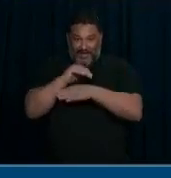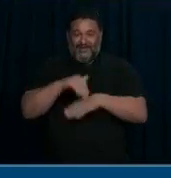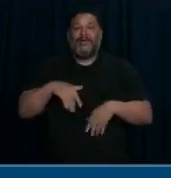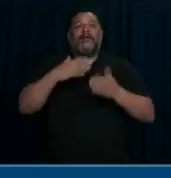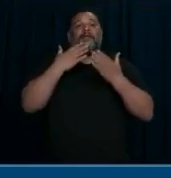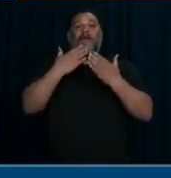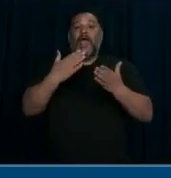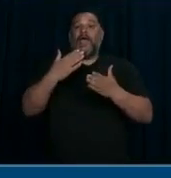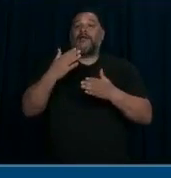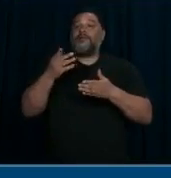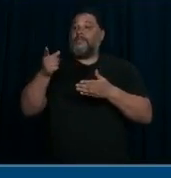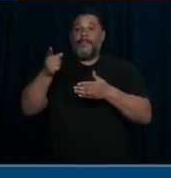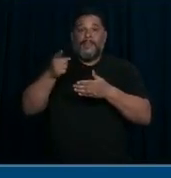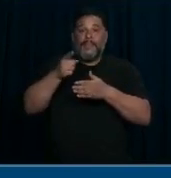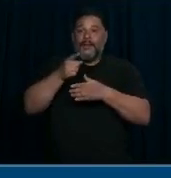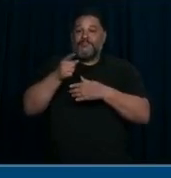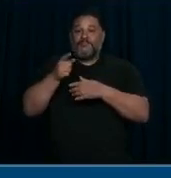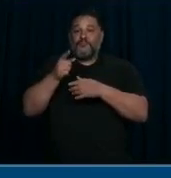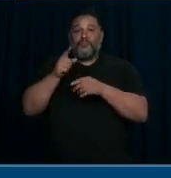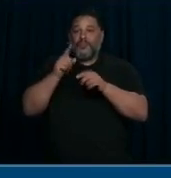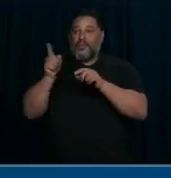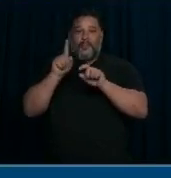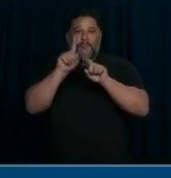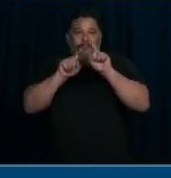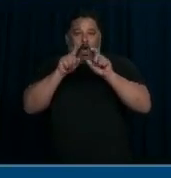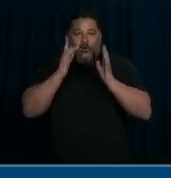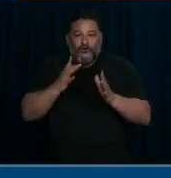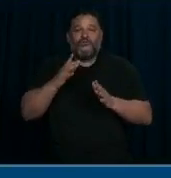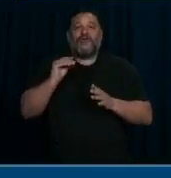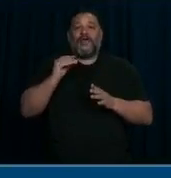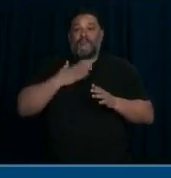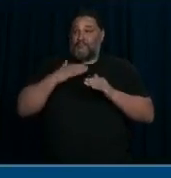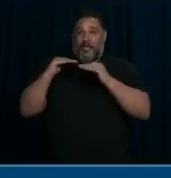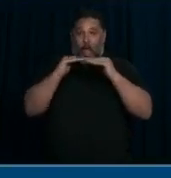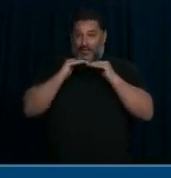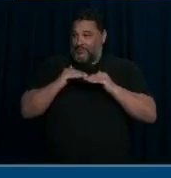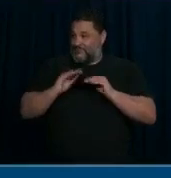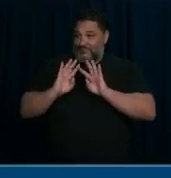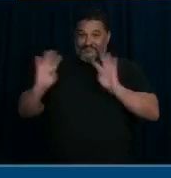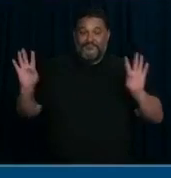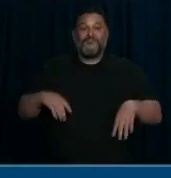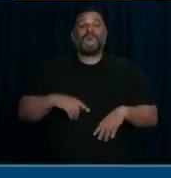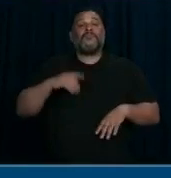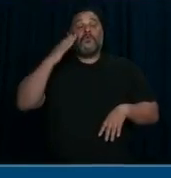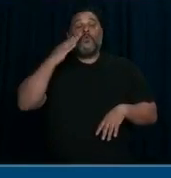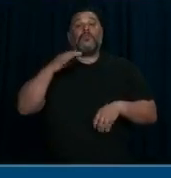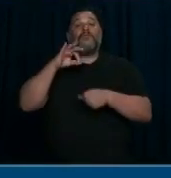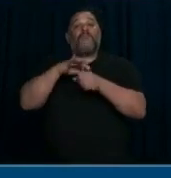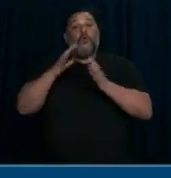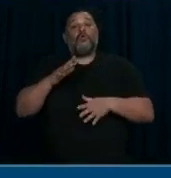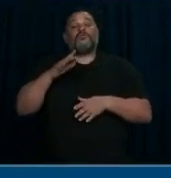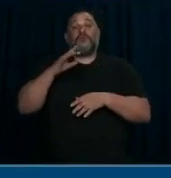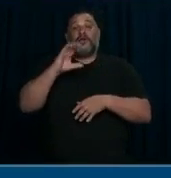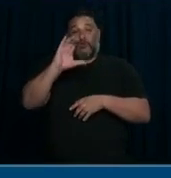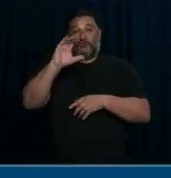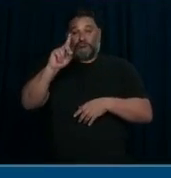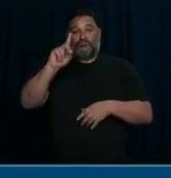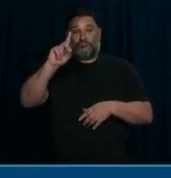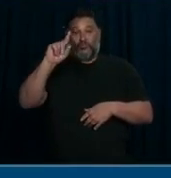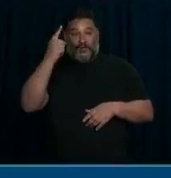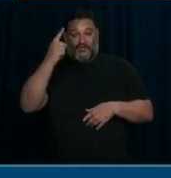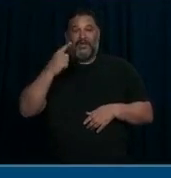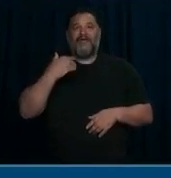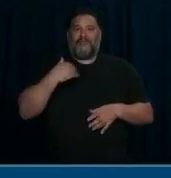you to the moderators and all my colleagues. Look, the voters of Congressional District number 1 have an